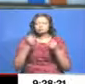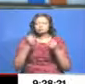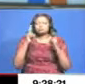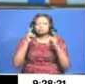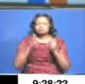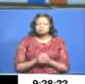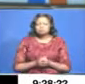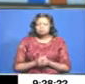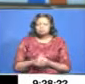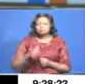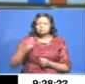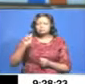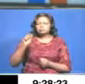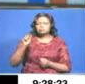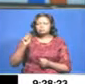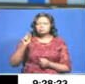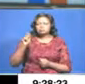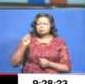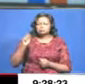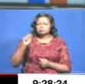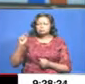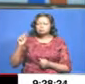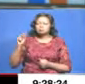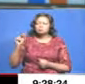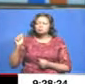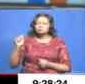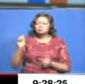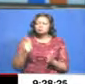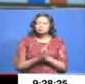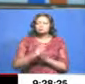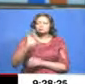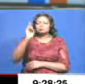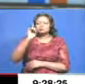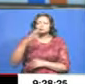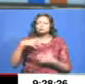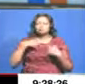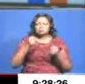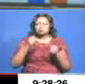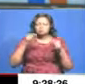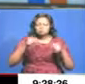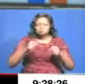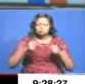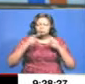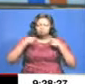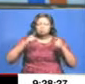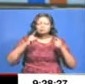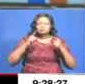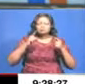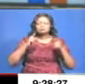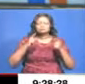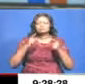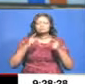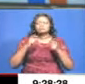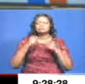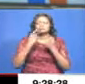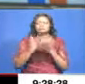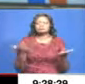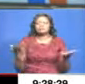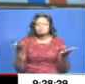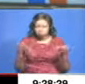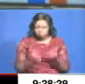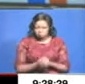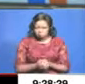AstraZeneca and the Ministry of Health have today announced a donation of innovation screening equipment to the Kenya Medical